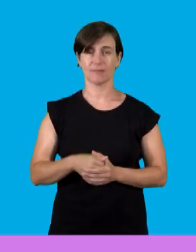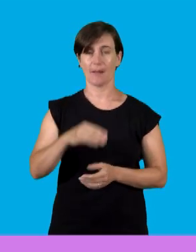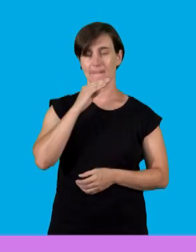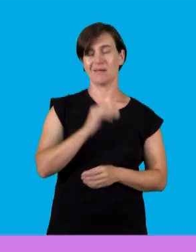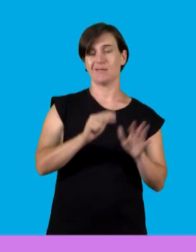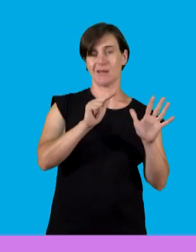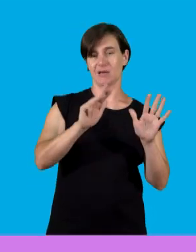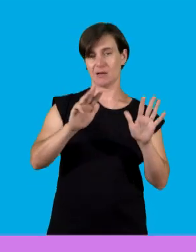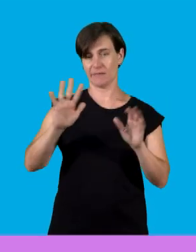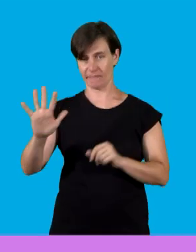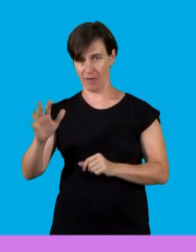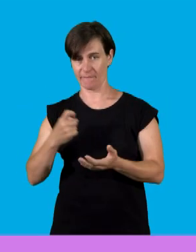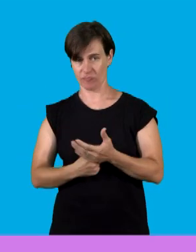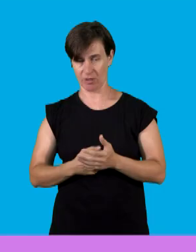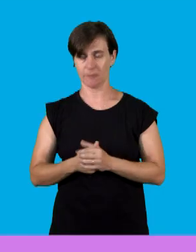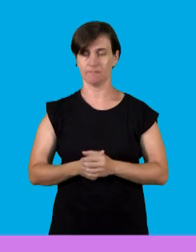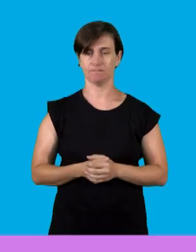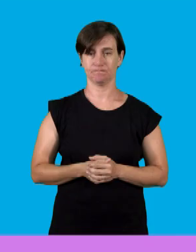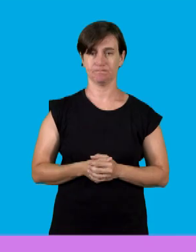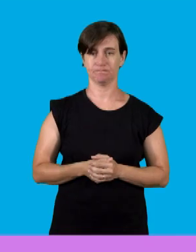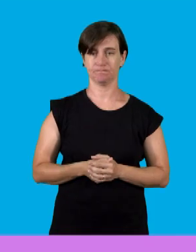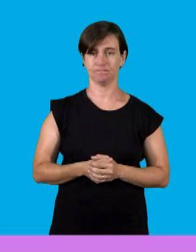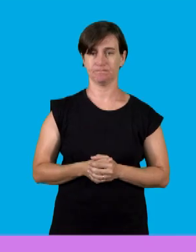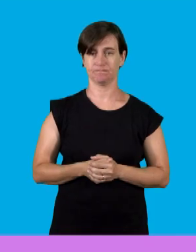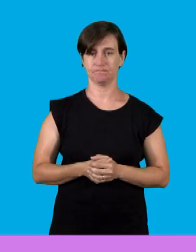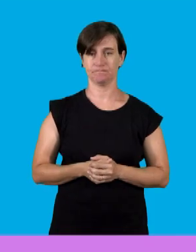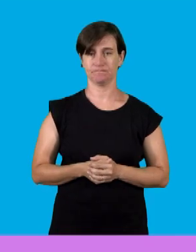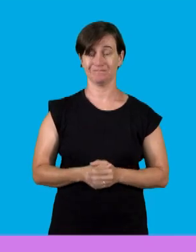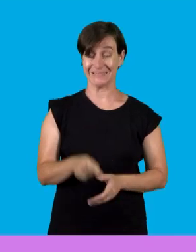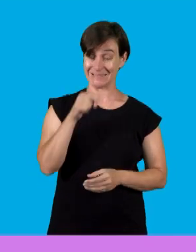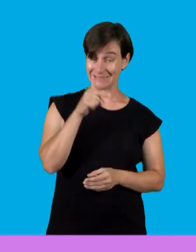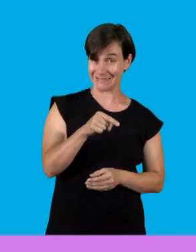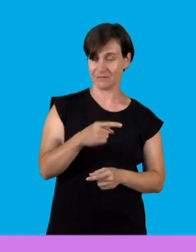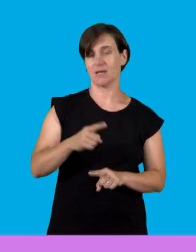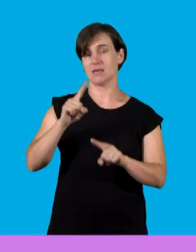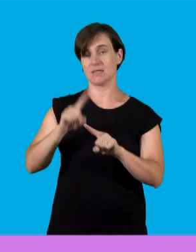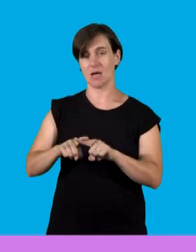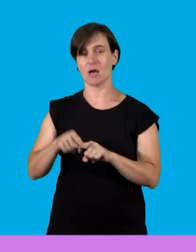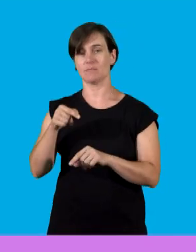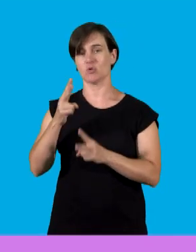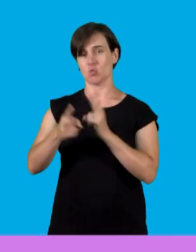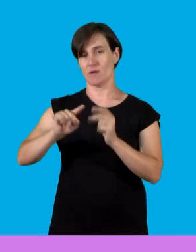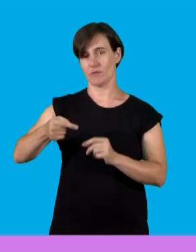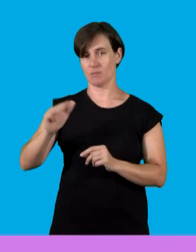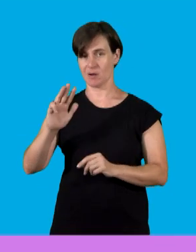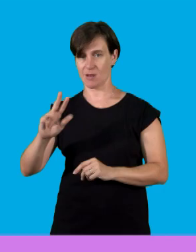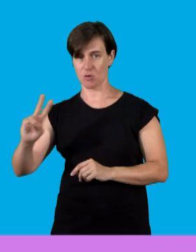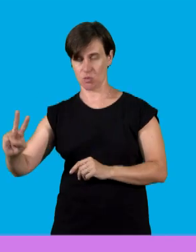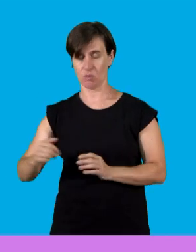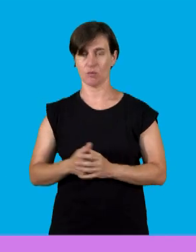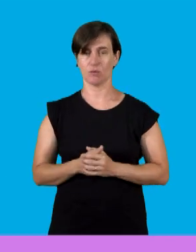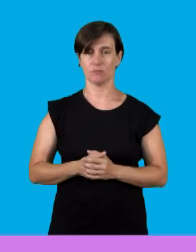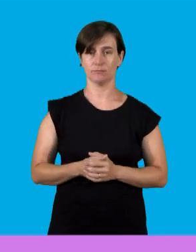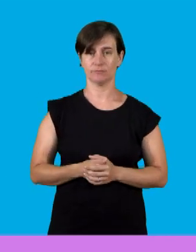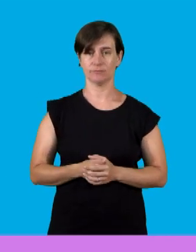895, right? After I've divided it by 1,000. This I will now multiply by my factor of